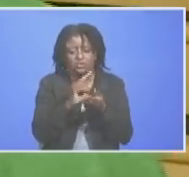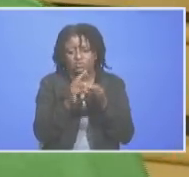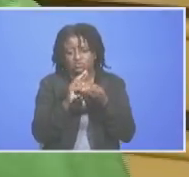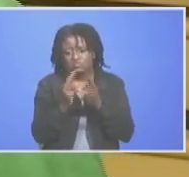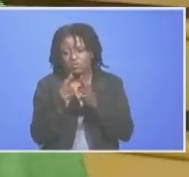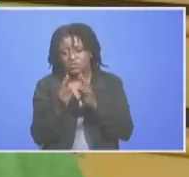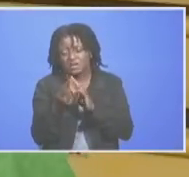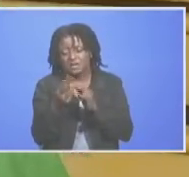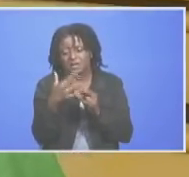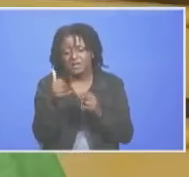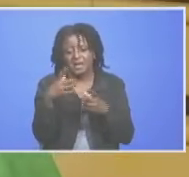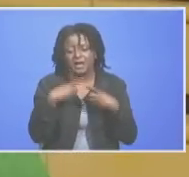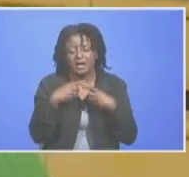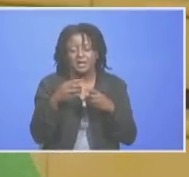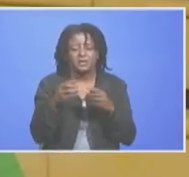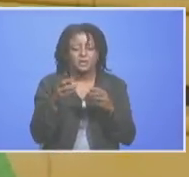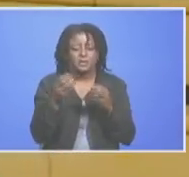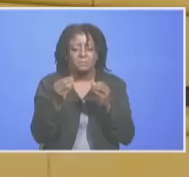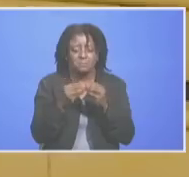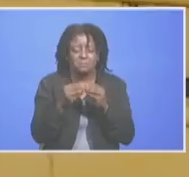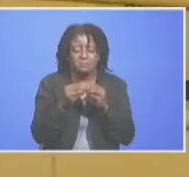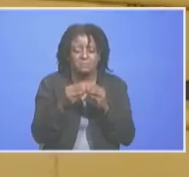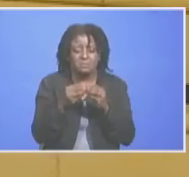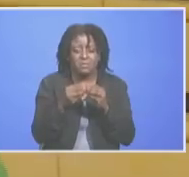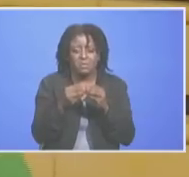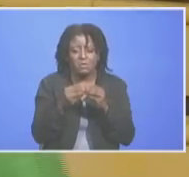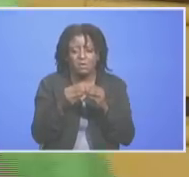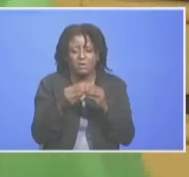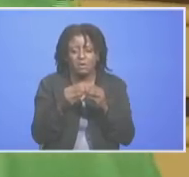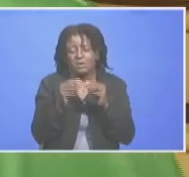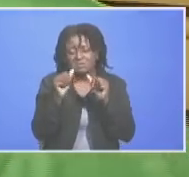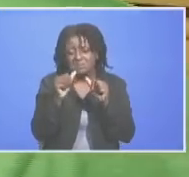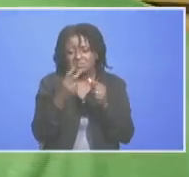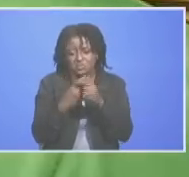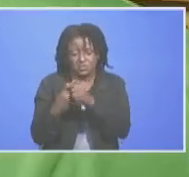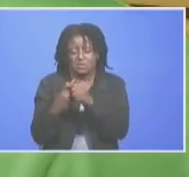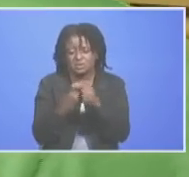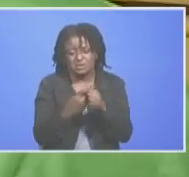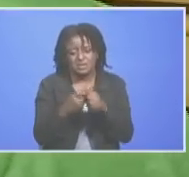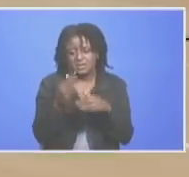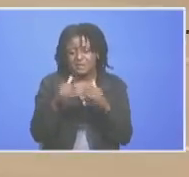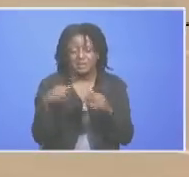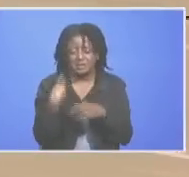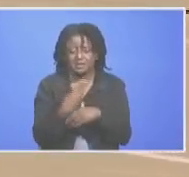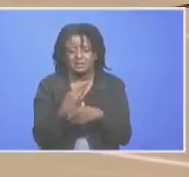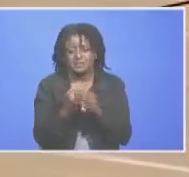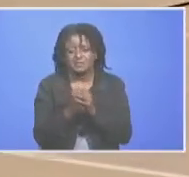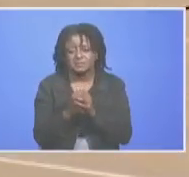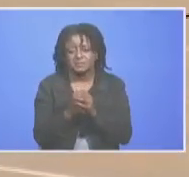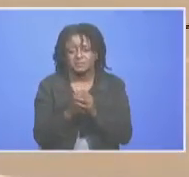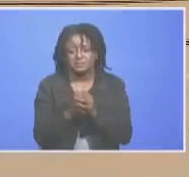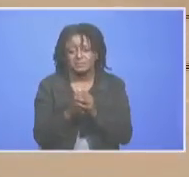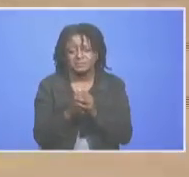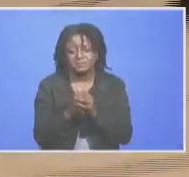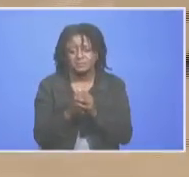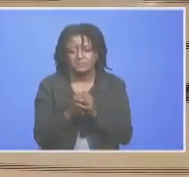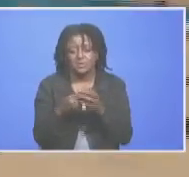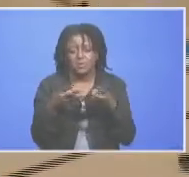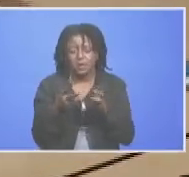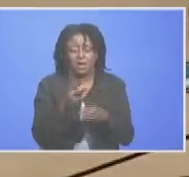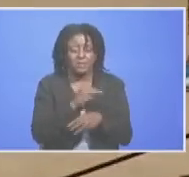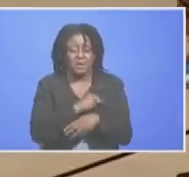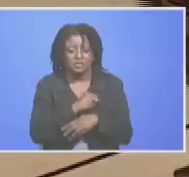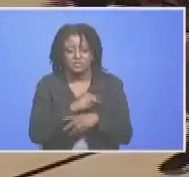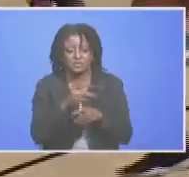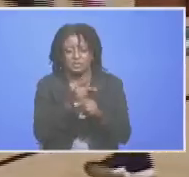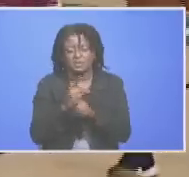more chemistry that they're practicing. We just put this team together. So just about us just playing a lot more together here. And while Marshall was able to take